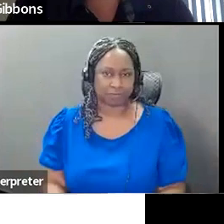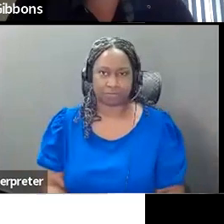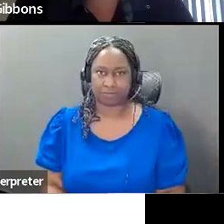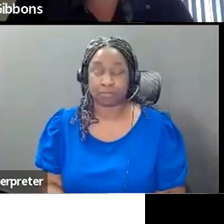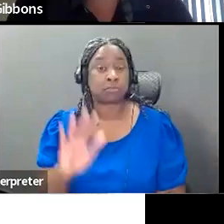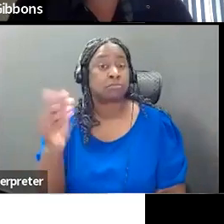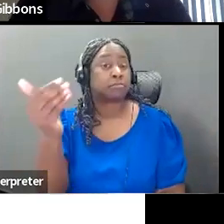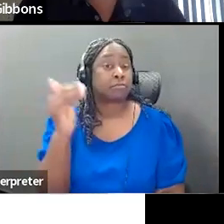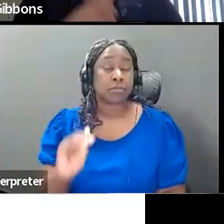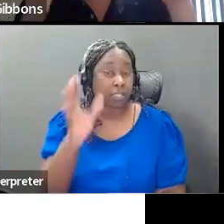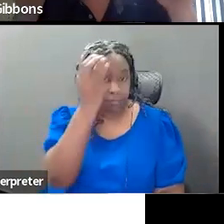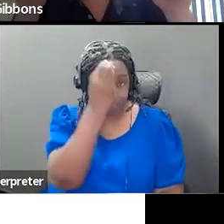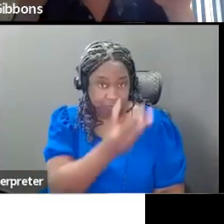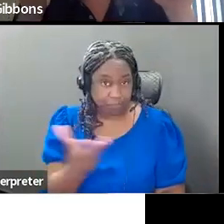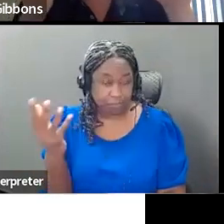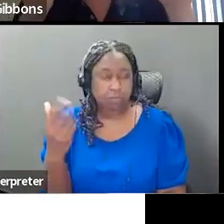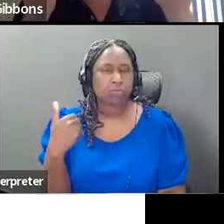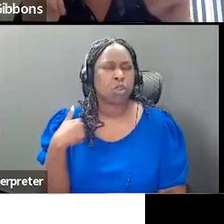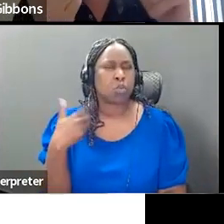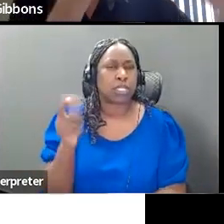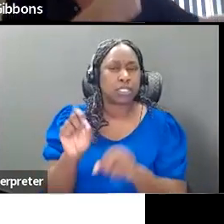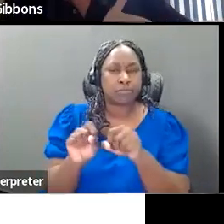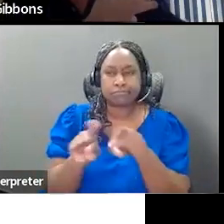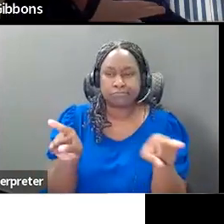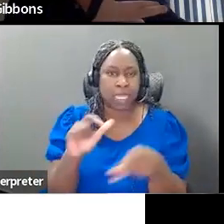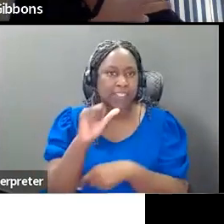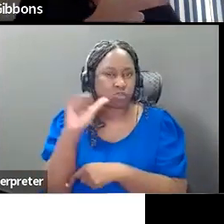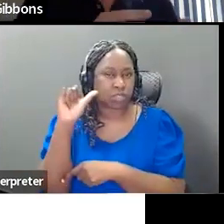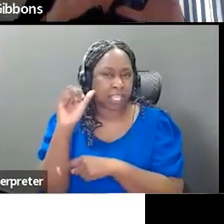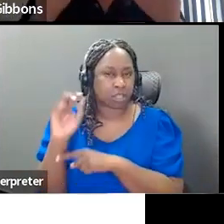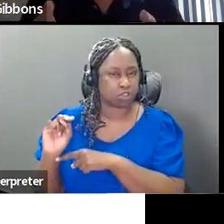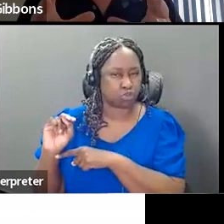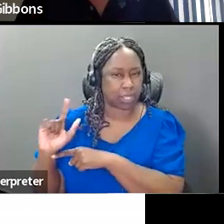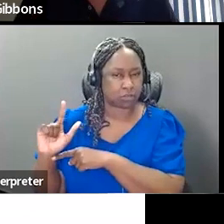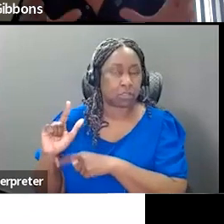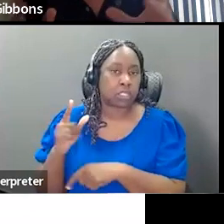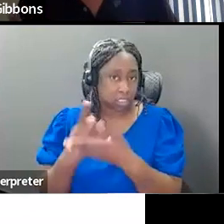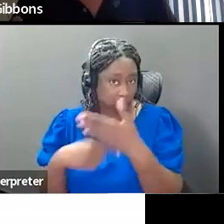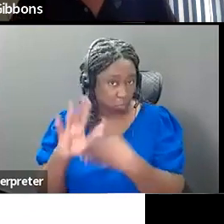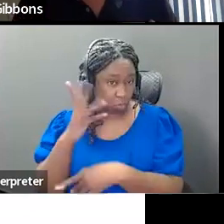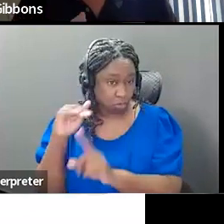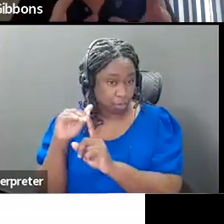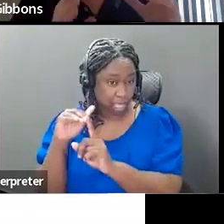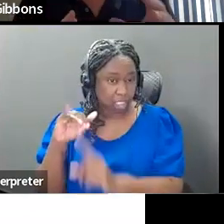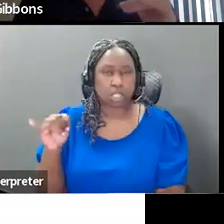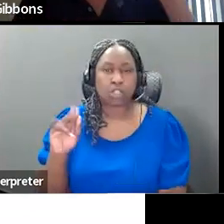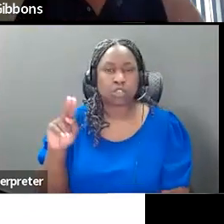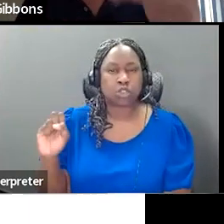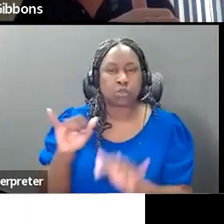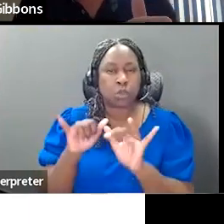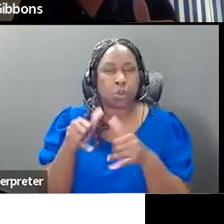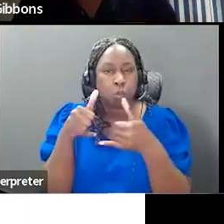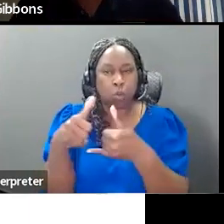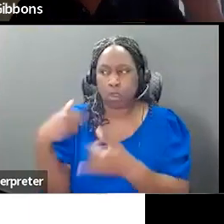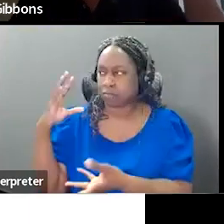Next thing to tell you is we sent this out yesterday in the newsletter, and we'll send you a reminder next week, the Jones Award. We've been giving this out now for the last 5 years. This